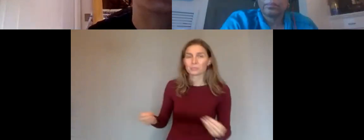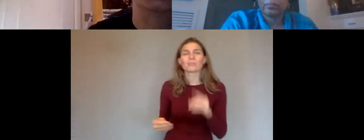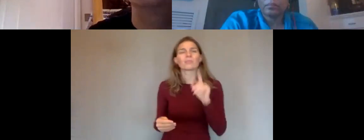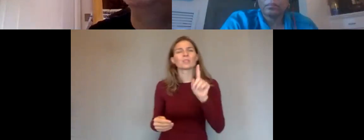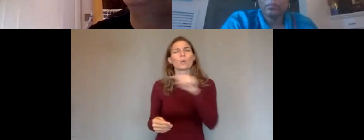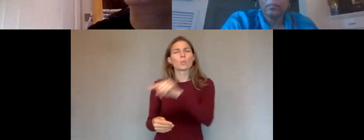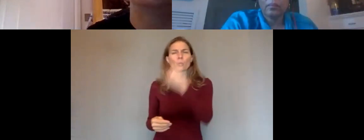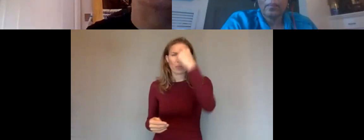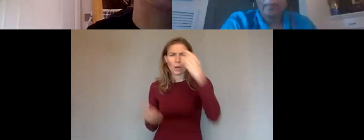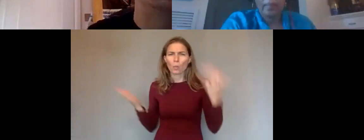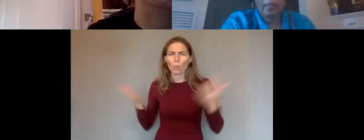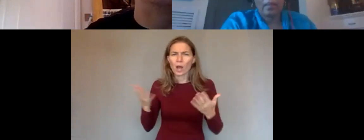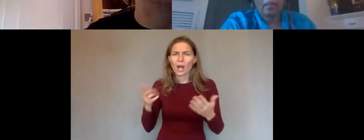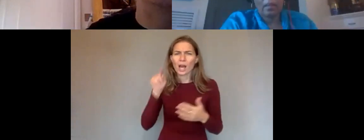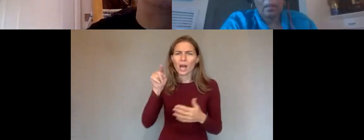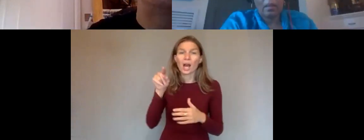of